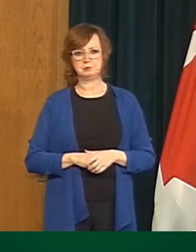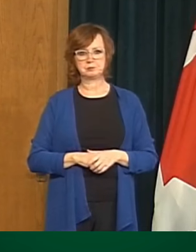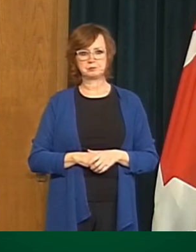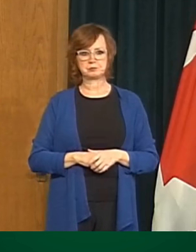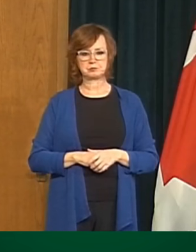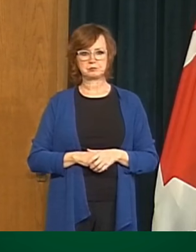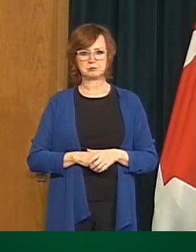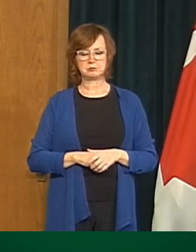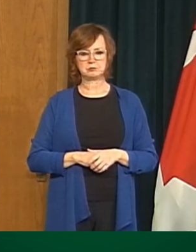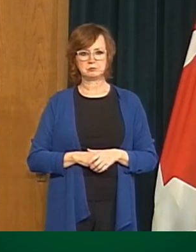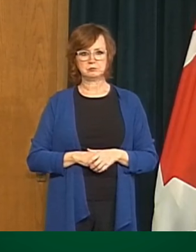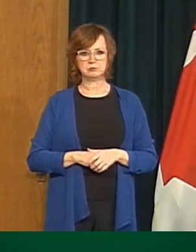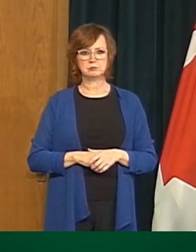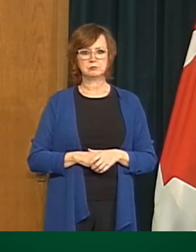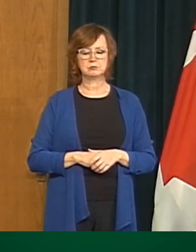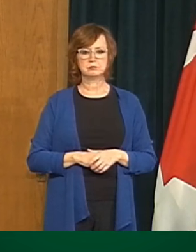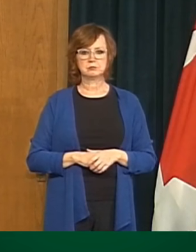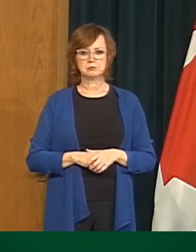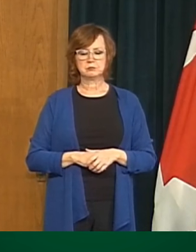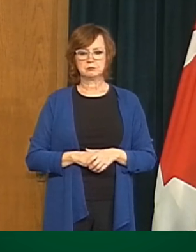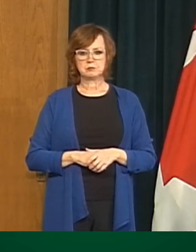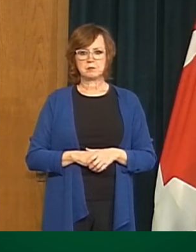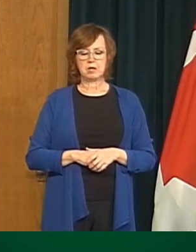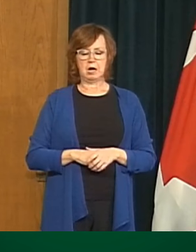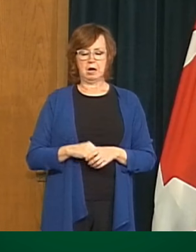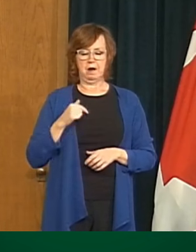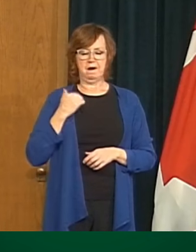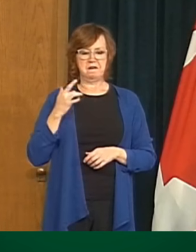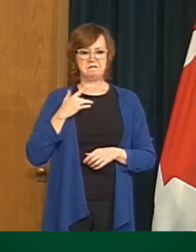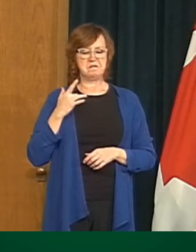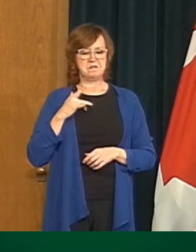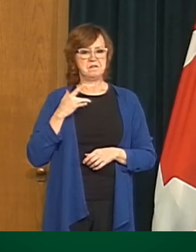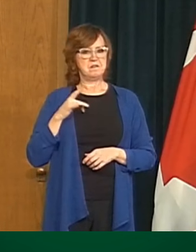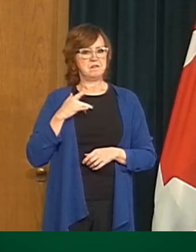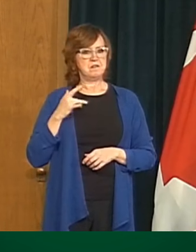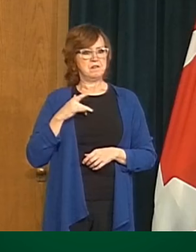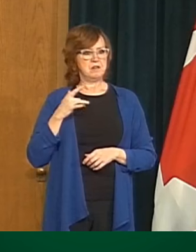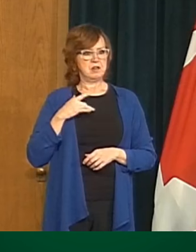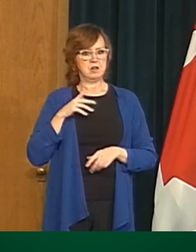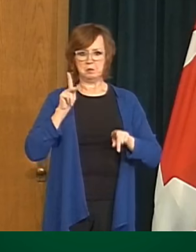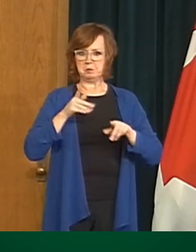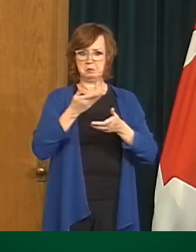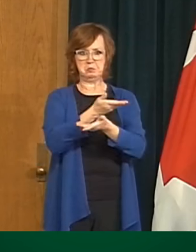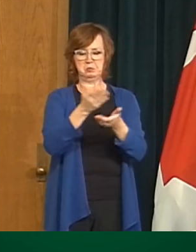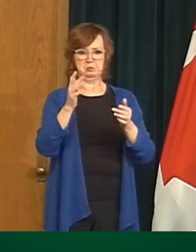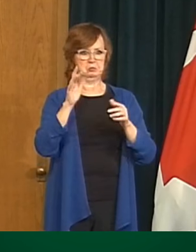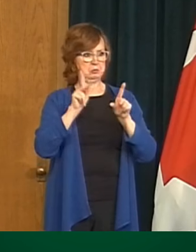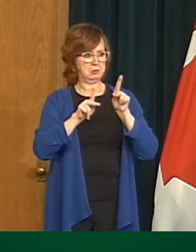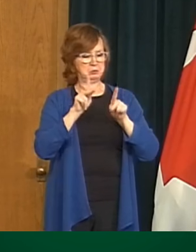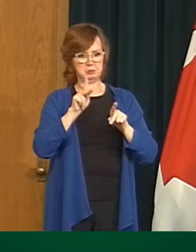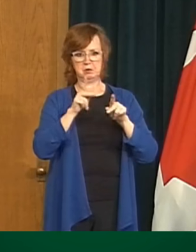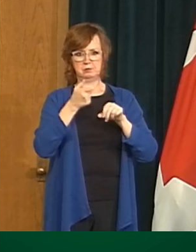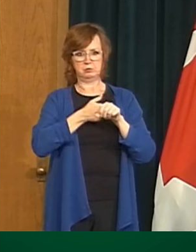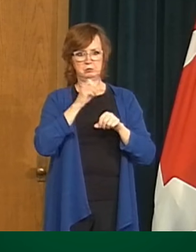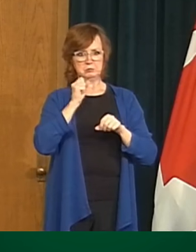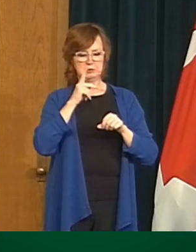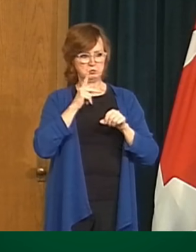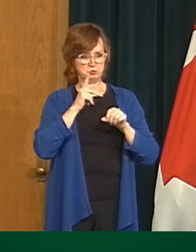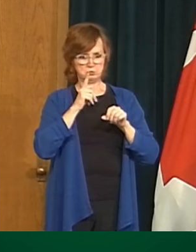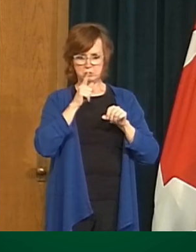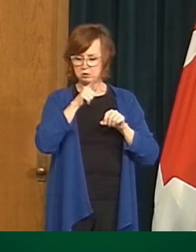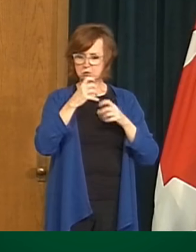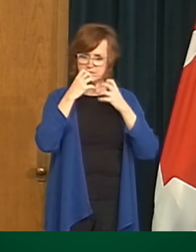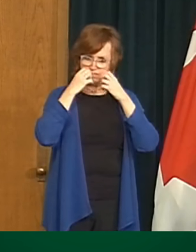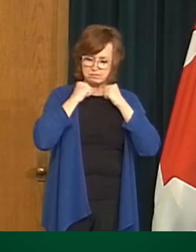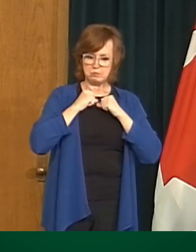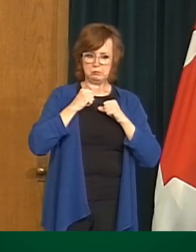have confidence in the individuals across Saskatchewan taking their personal responsibility seriously when it comes to physical